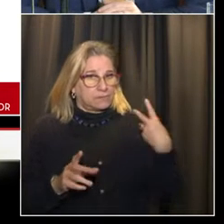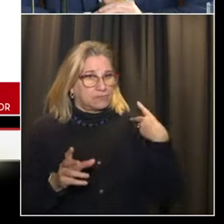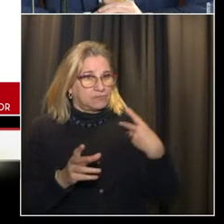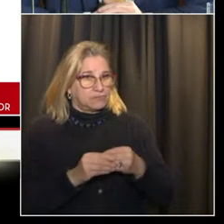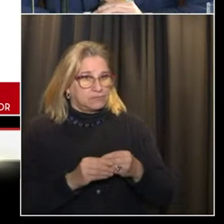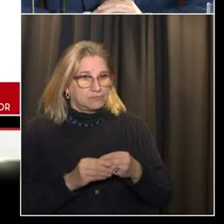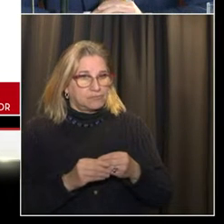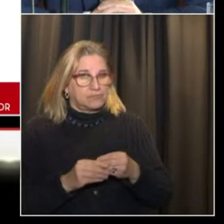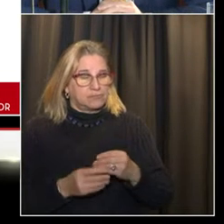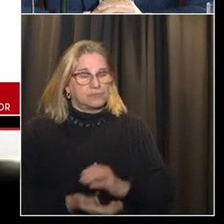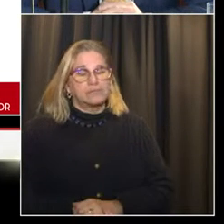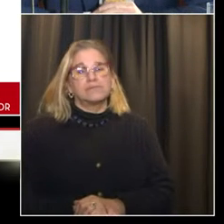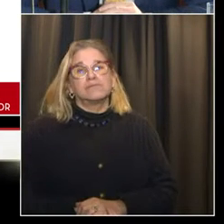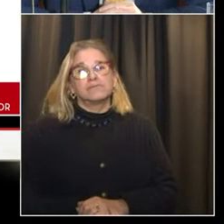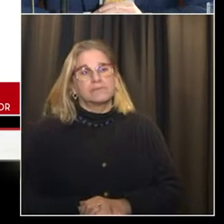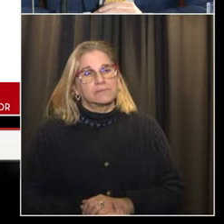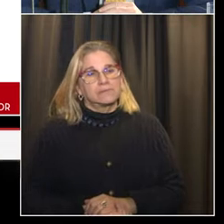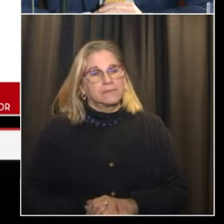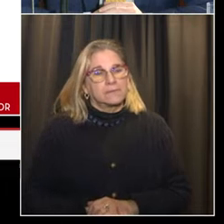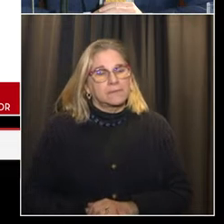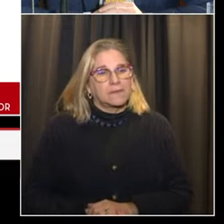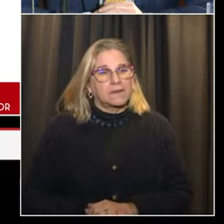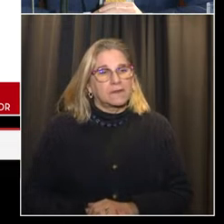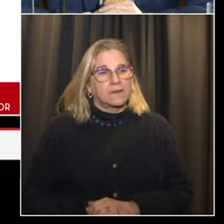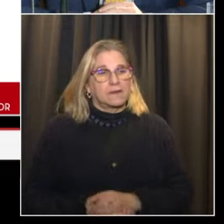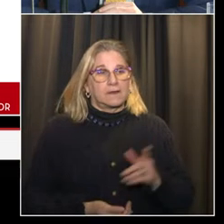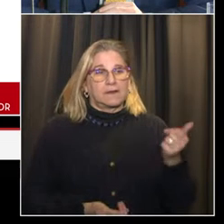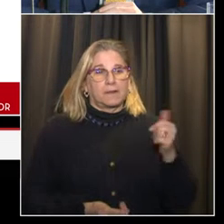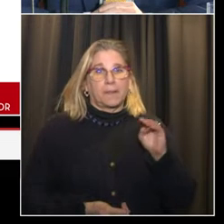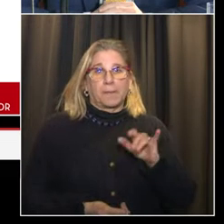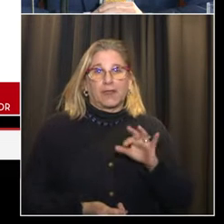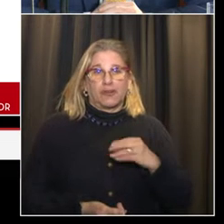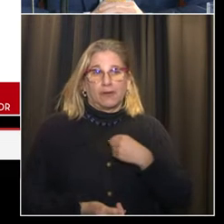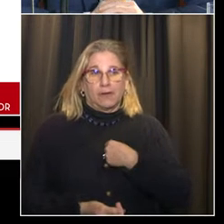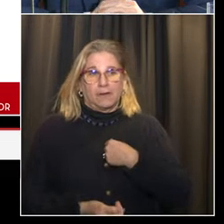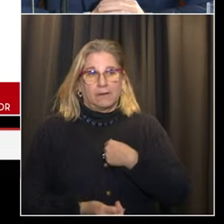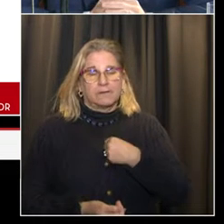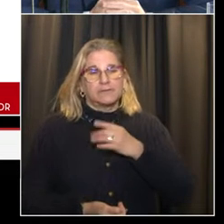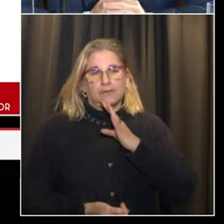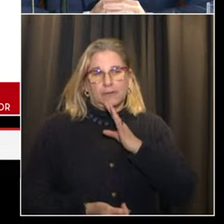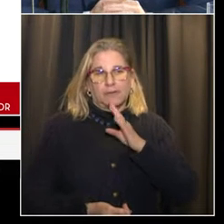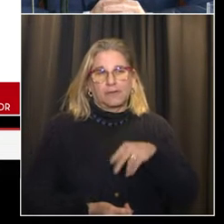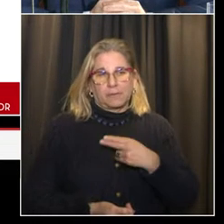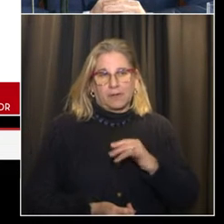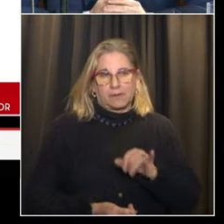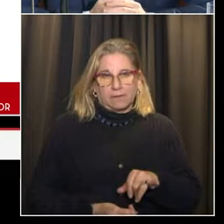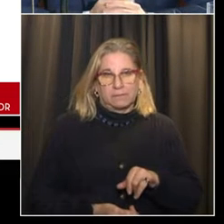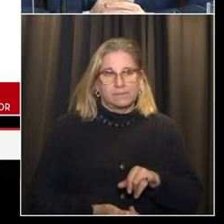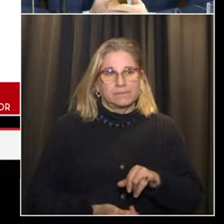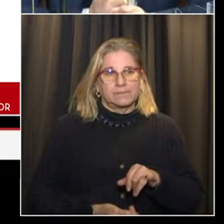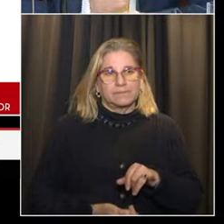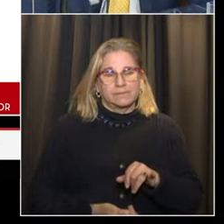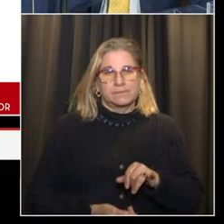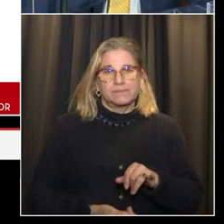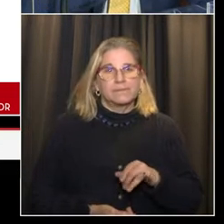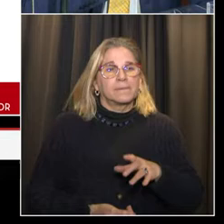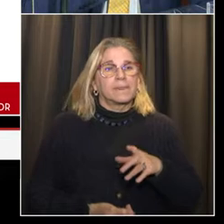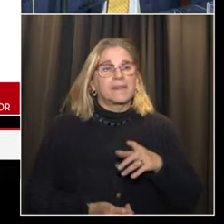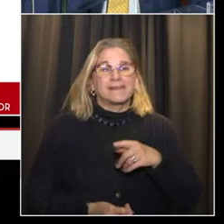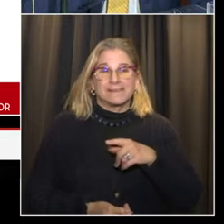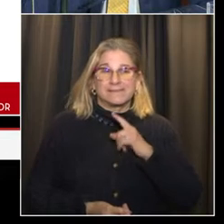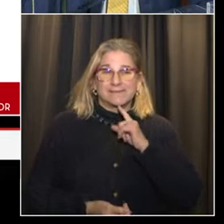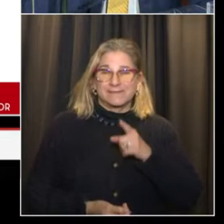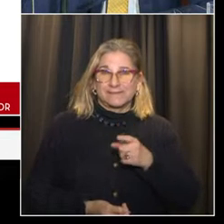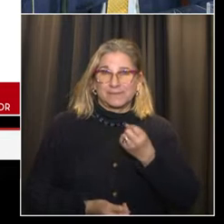she really asked me to help tell a story that stretched back beyond the past 12 months, because many of the things, at least that I